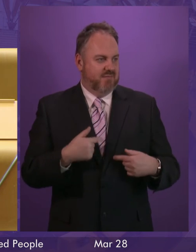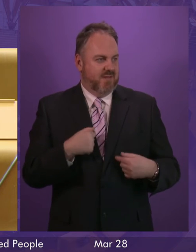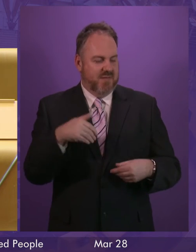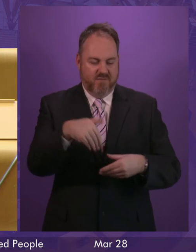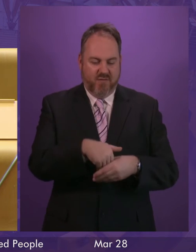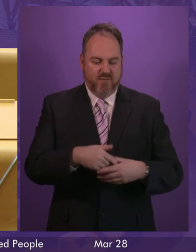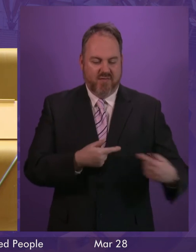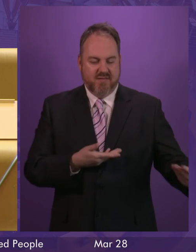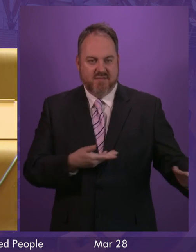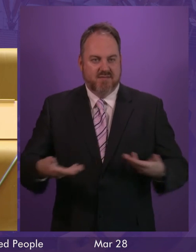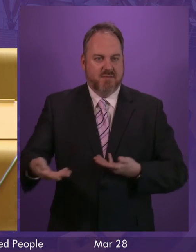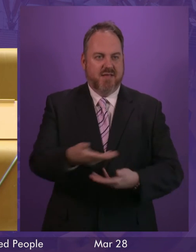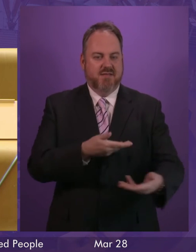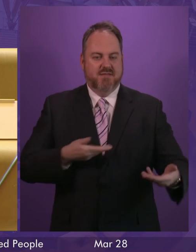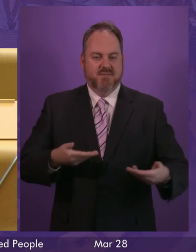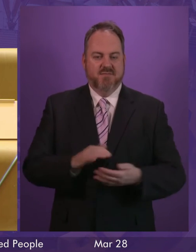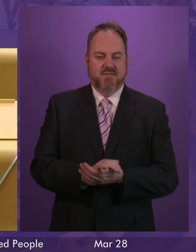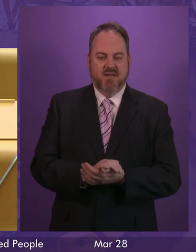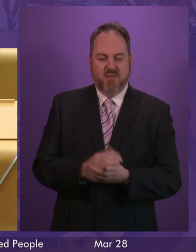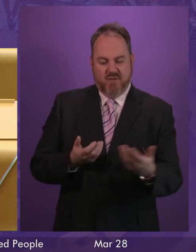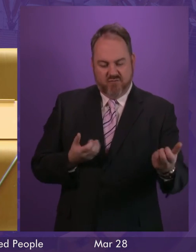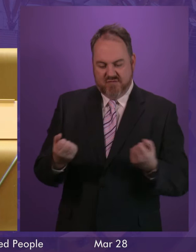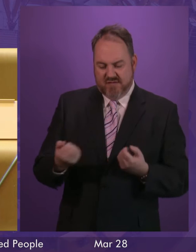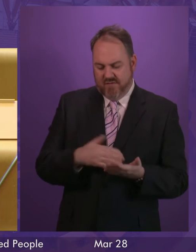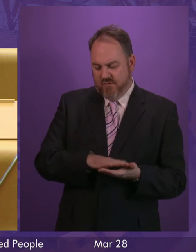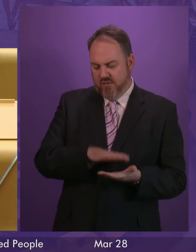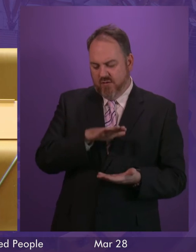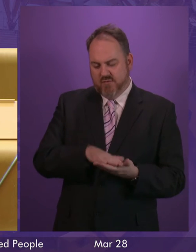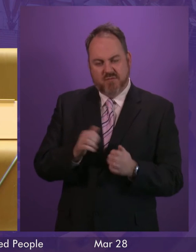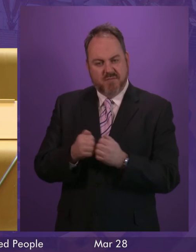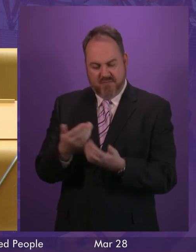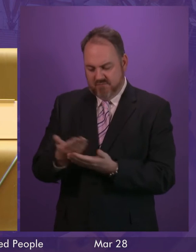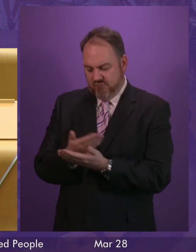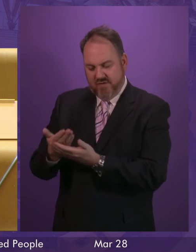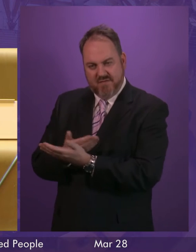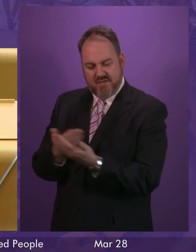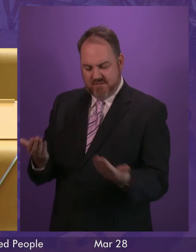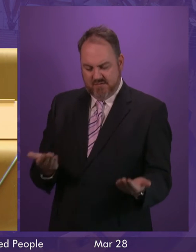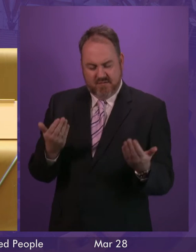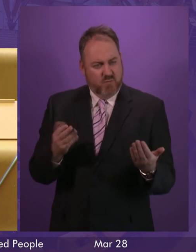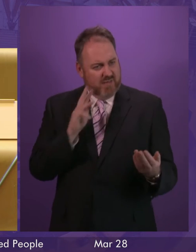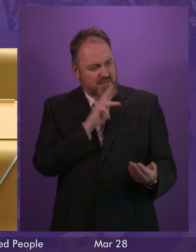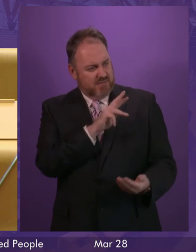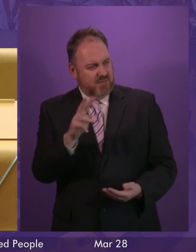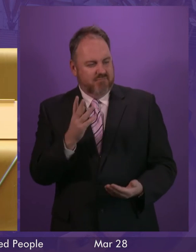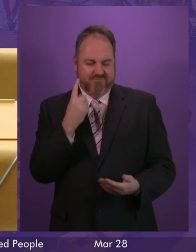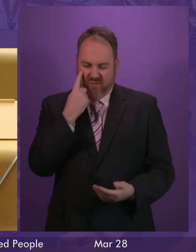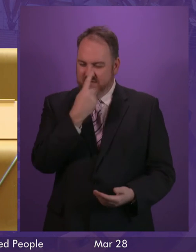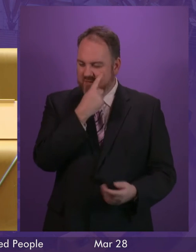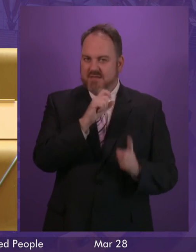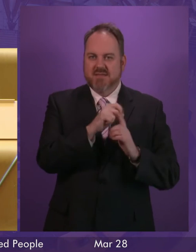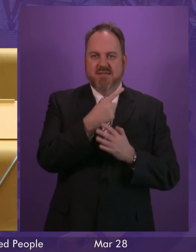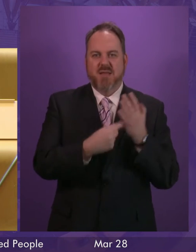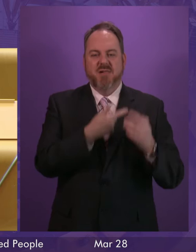Judging from the briefings we've received prior to this afternoon's debate I have to say I think disabled people are disappointed with the lack of progress